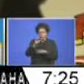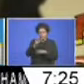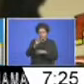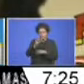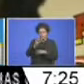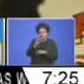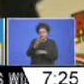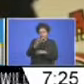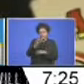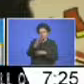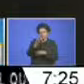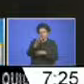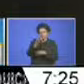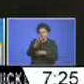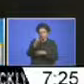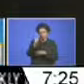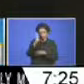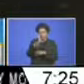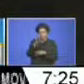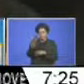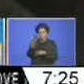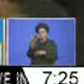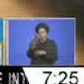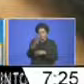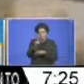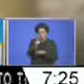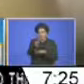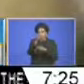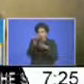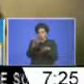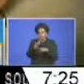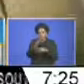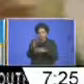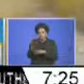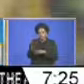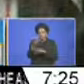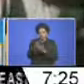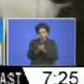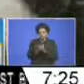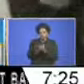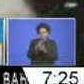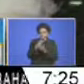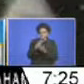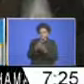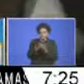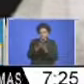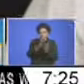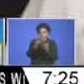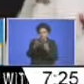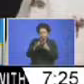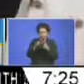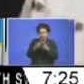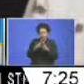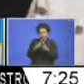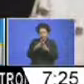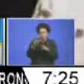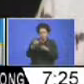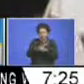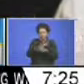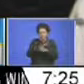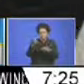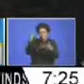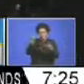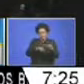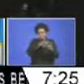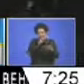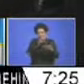ain't nobody else coming. You ain't got to wipe nobody else. They only coming to help out. Coming December 1st, it gonna be a total annihilation. Who's Valley? Who